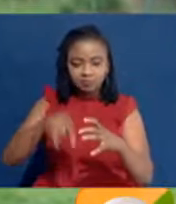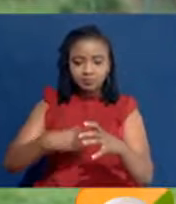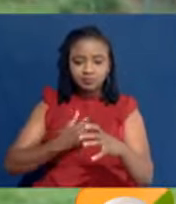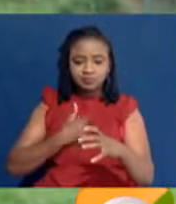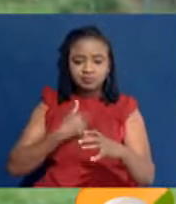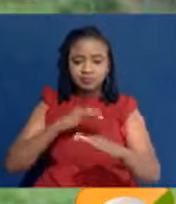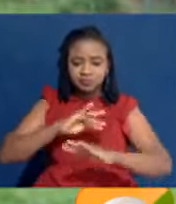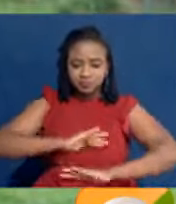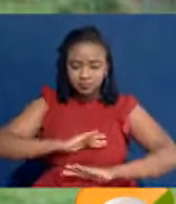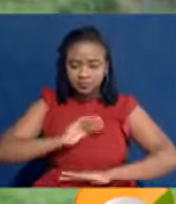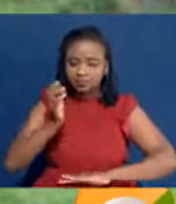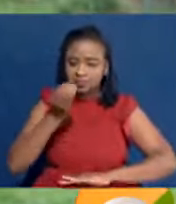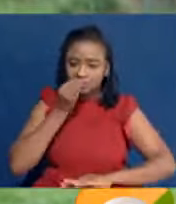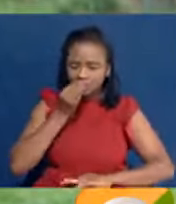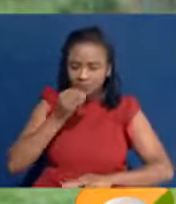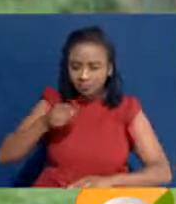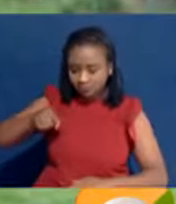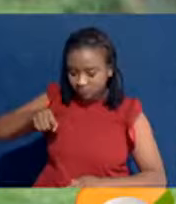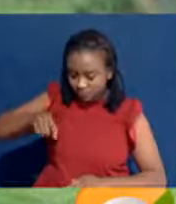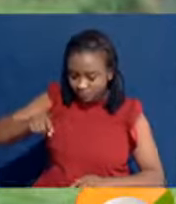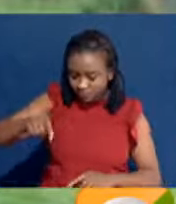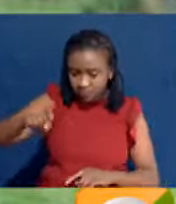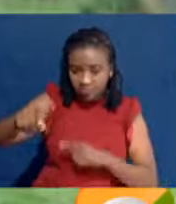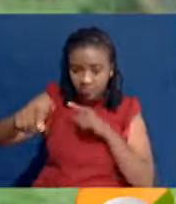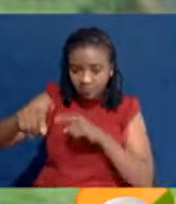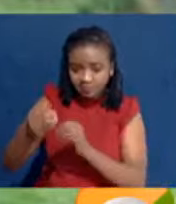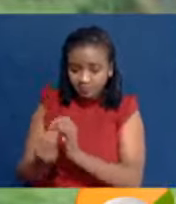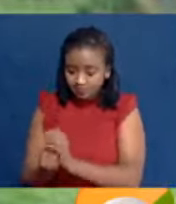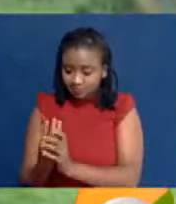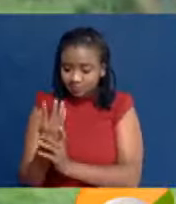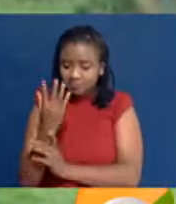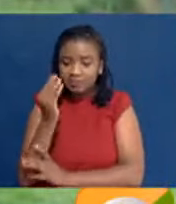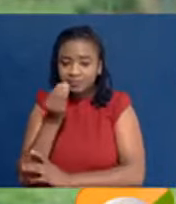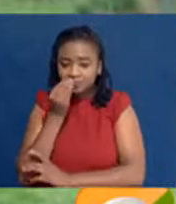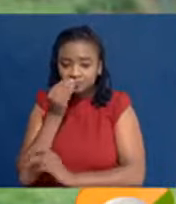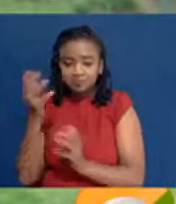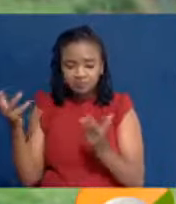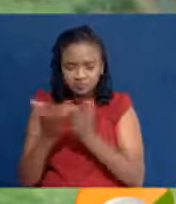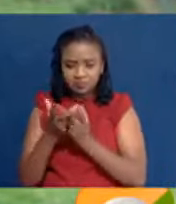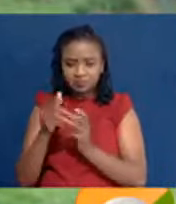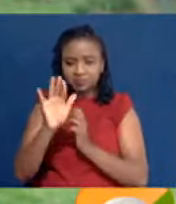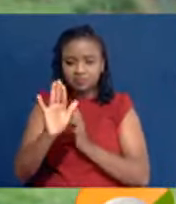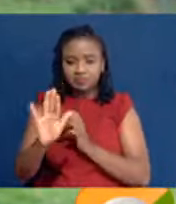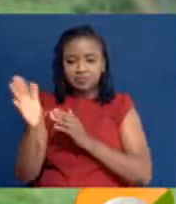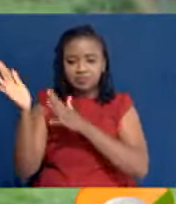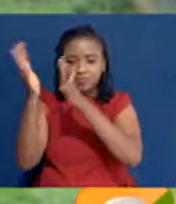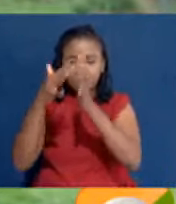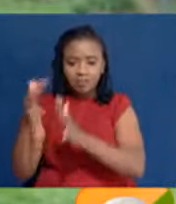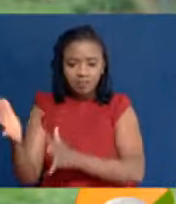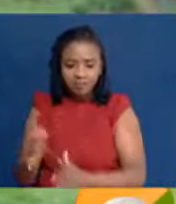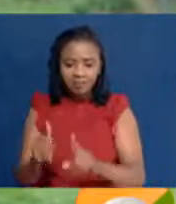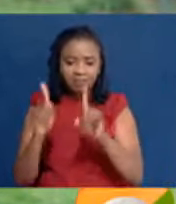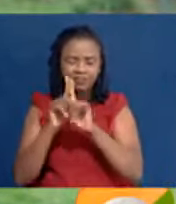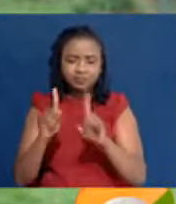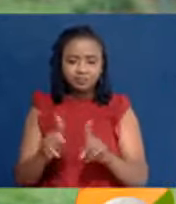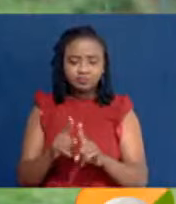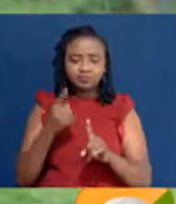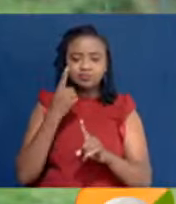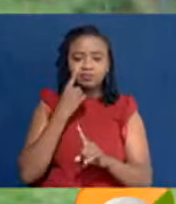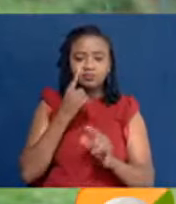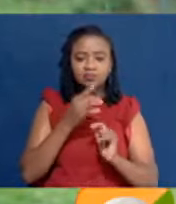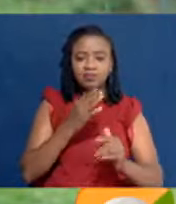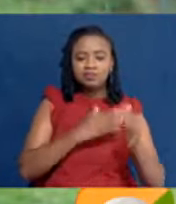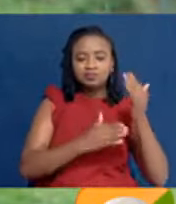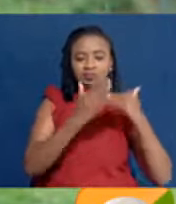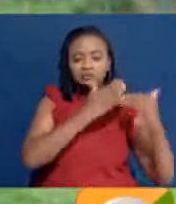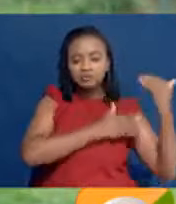they're planting crops that are, farmers are planting crops that are suited for that climate. A rediscovery of traditional knowledge systems